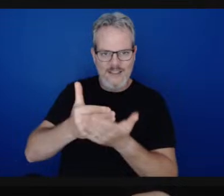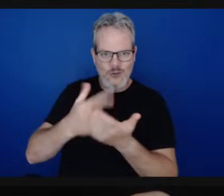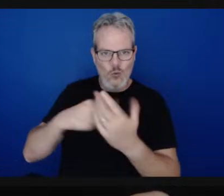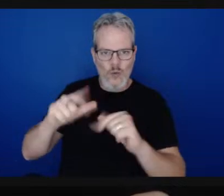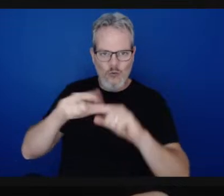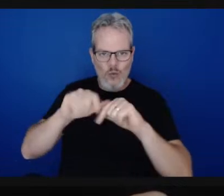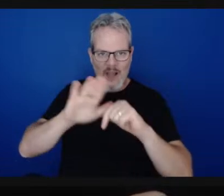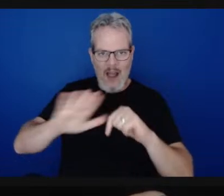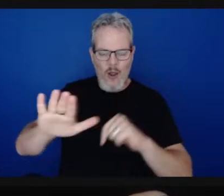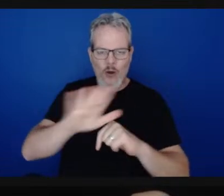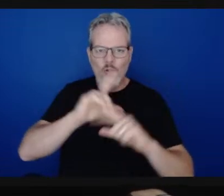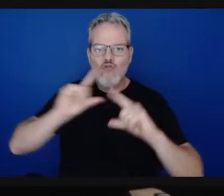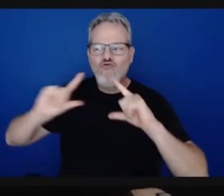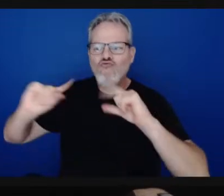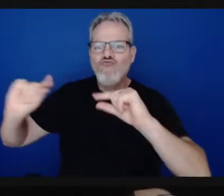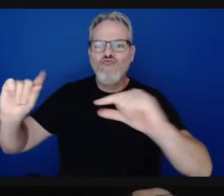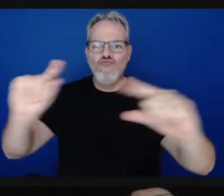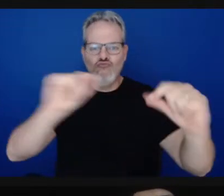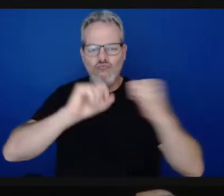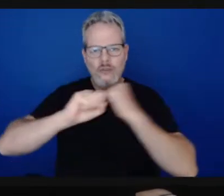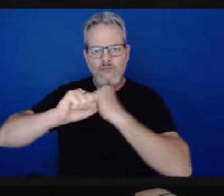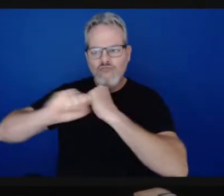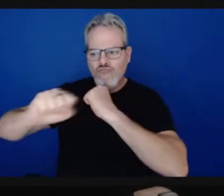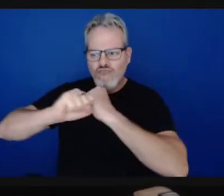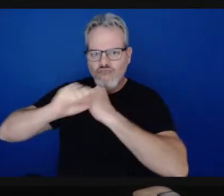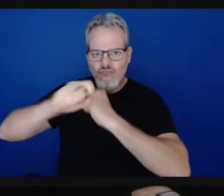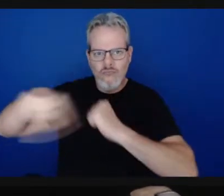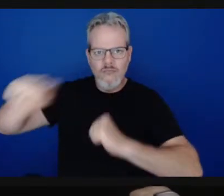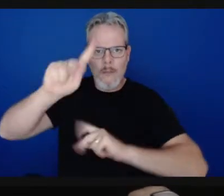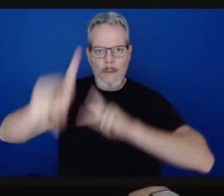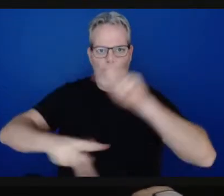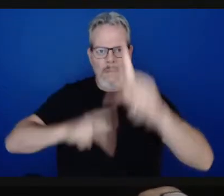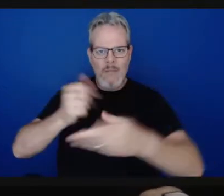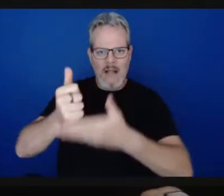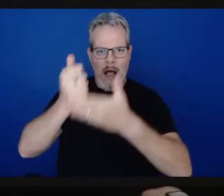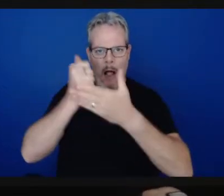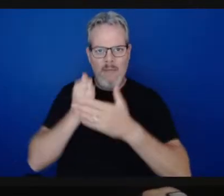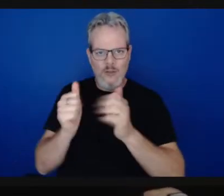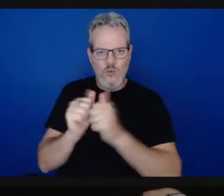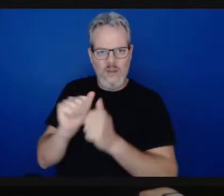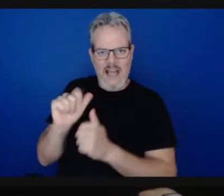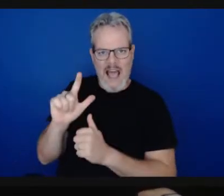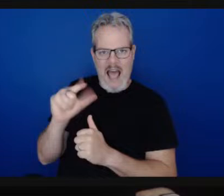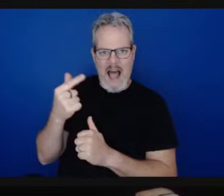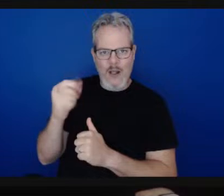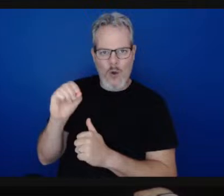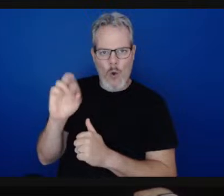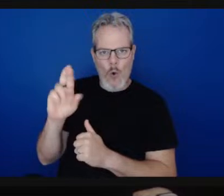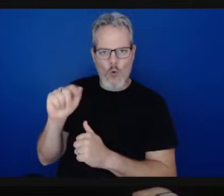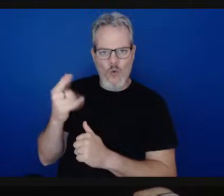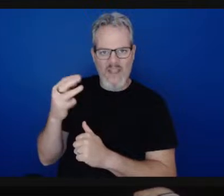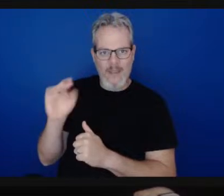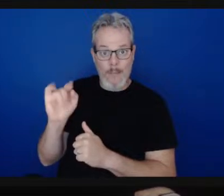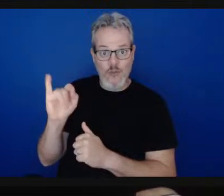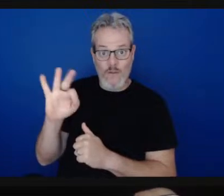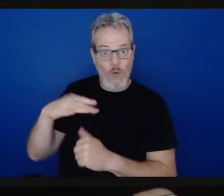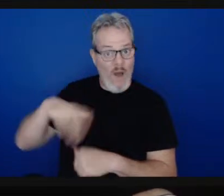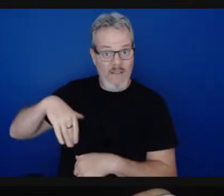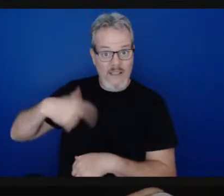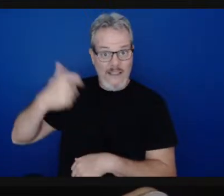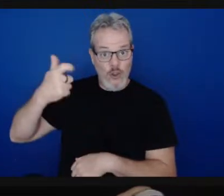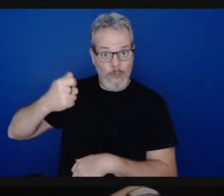mouth and people helping us with the algorithm. So if you haven't liked or subscribed yet, consider doing so. It's